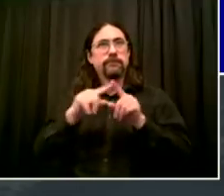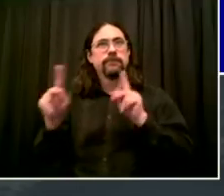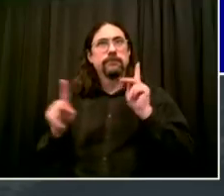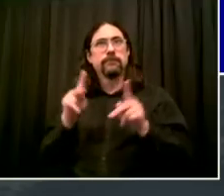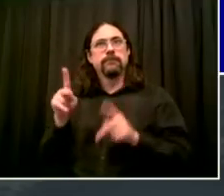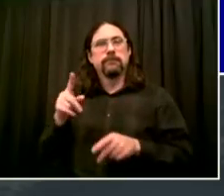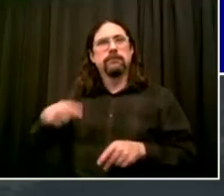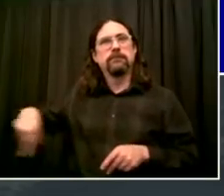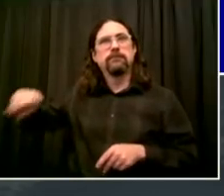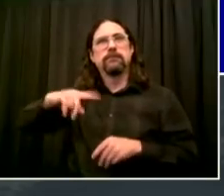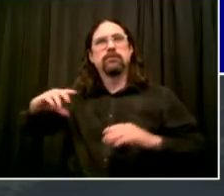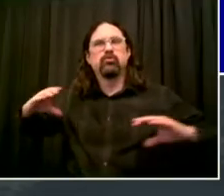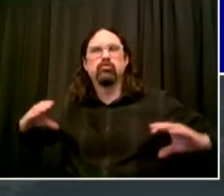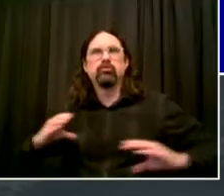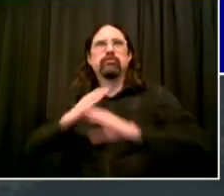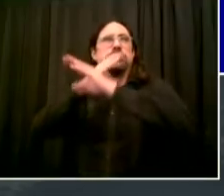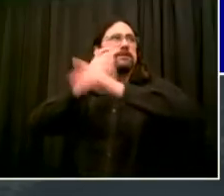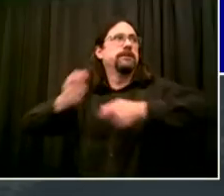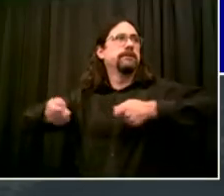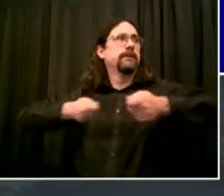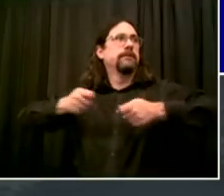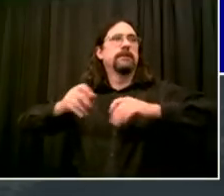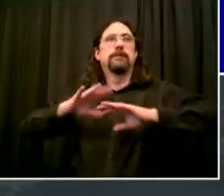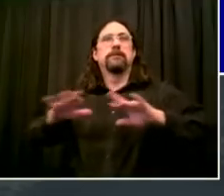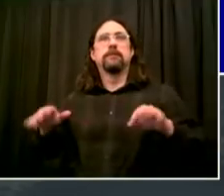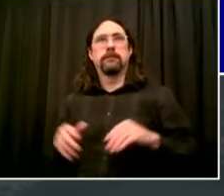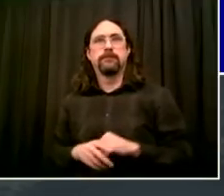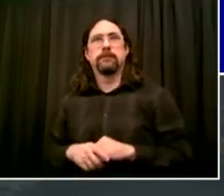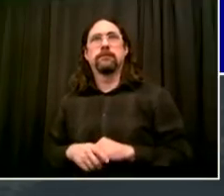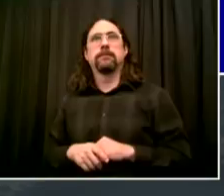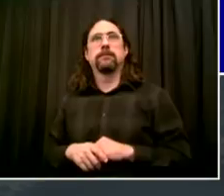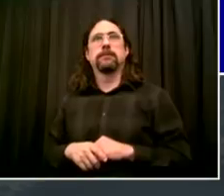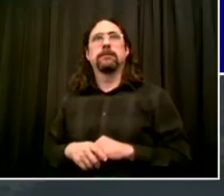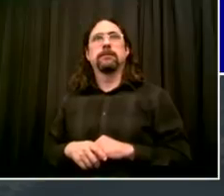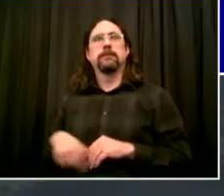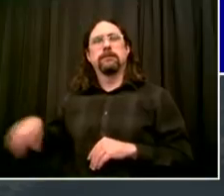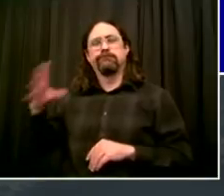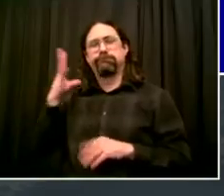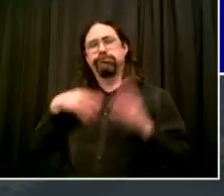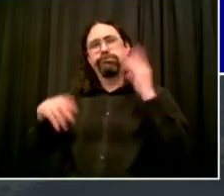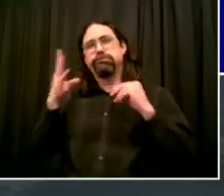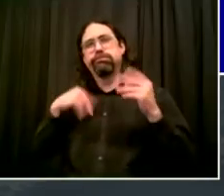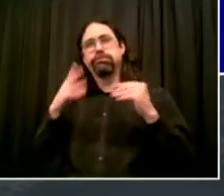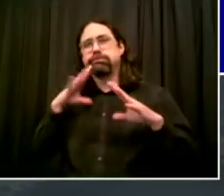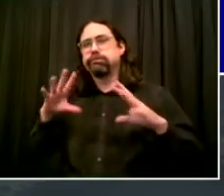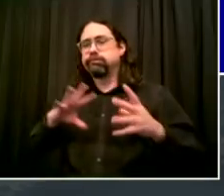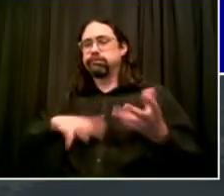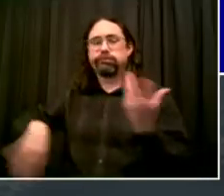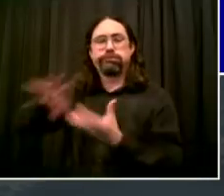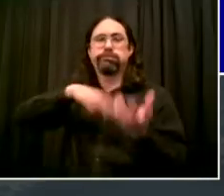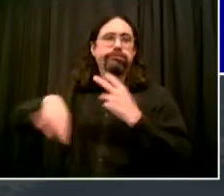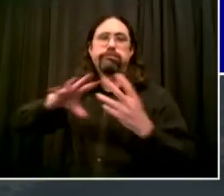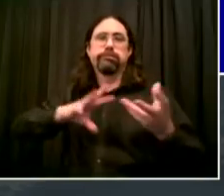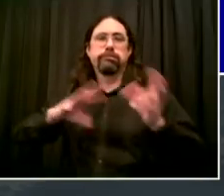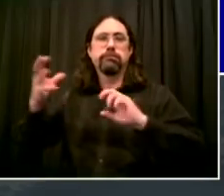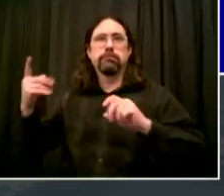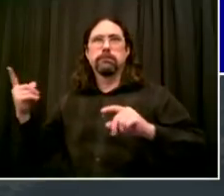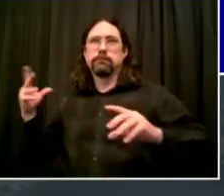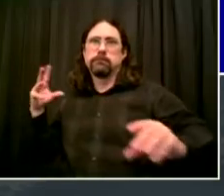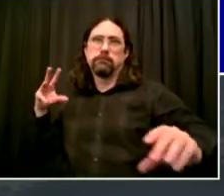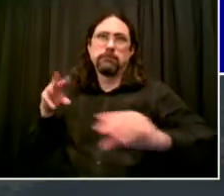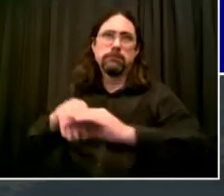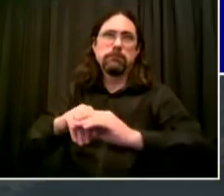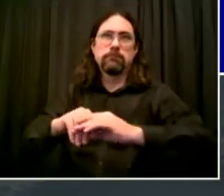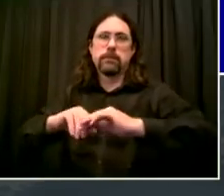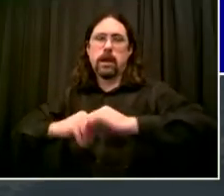supported the most, it's grown the most. Well, when it comes to test and trace, we are going to show this nation how it can be done on a vast,